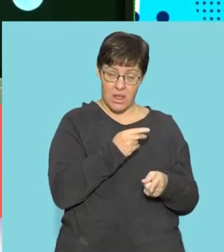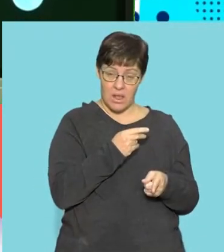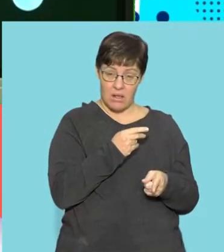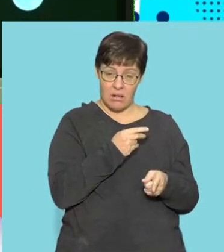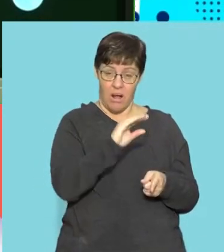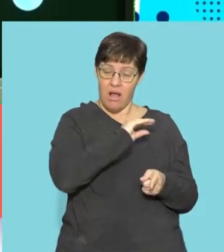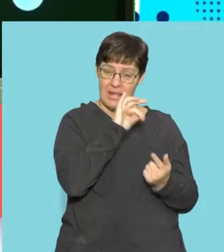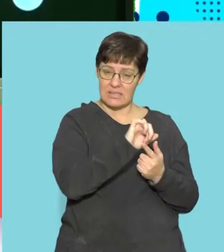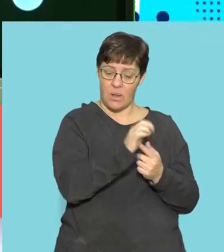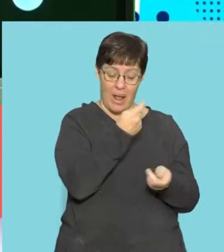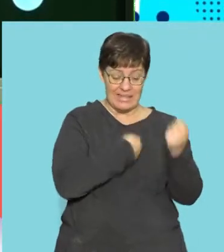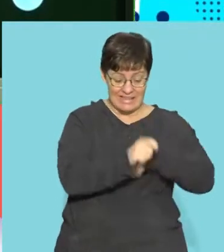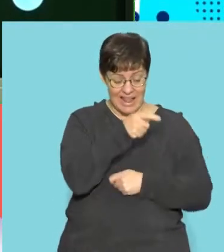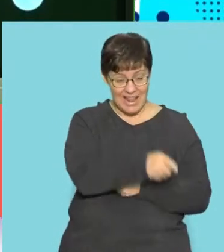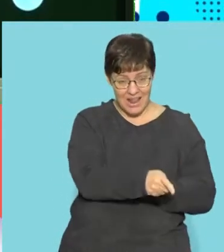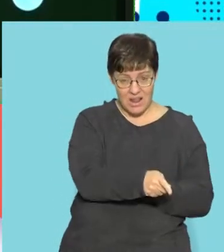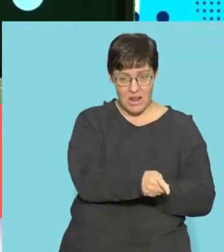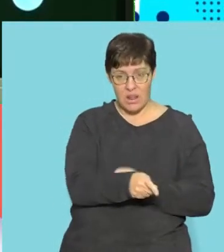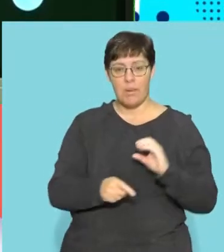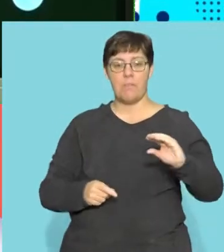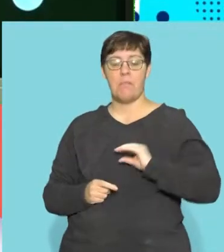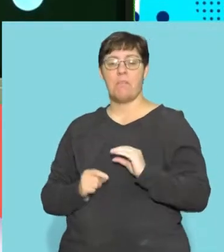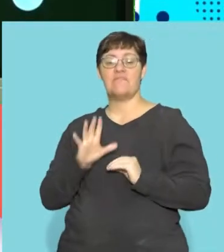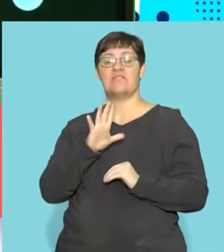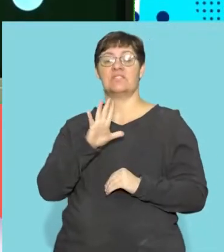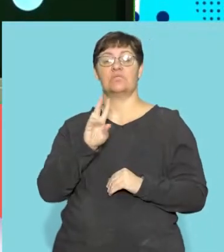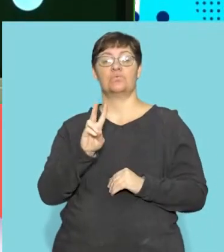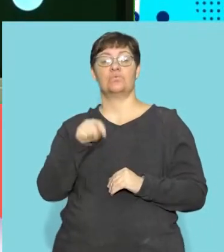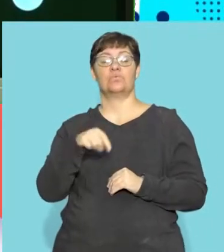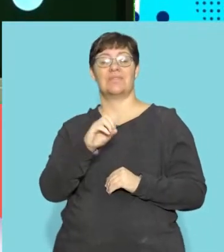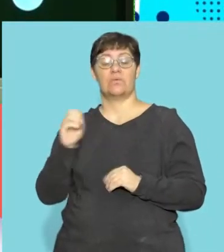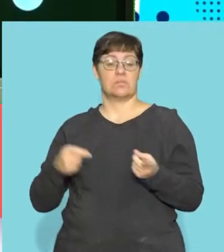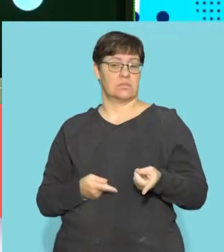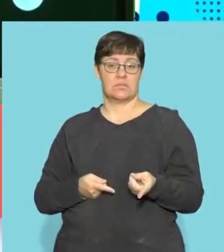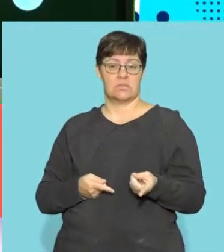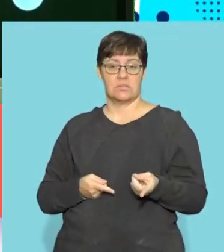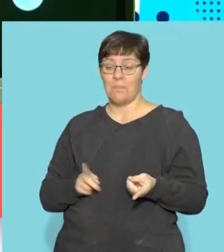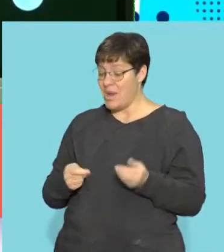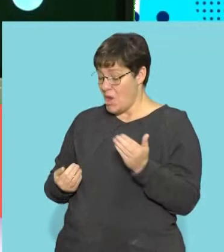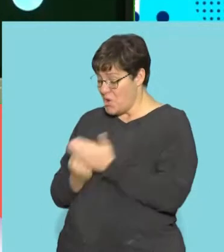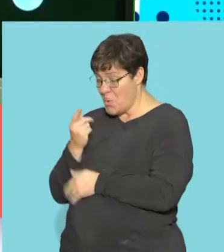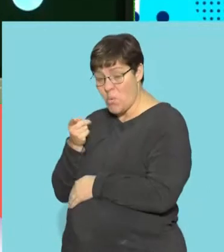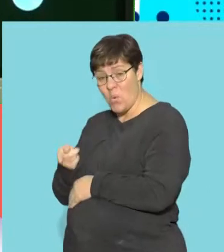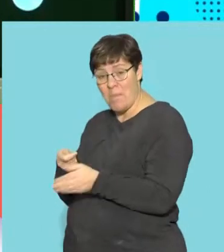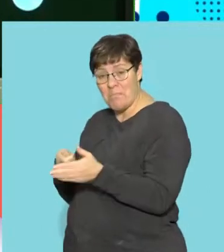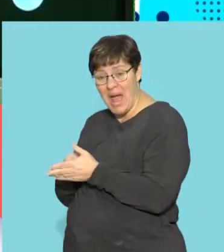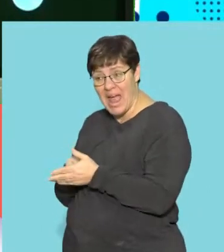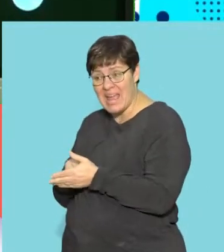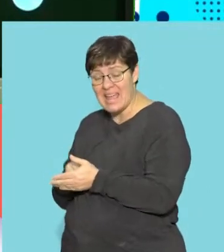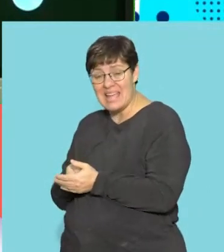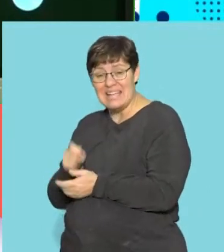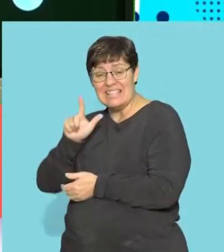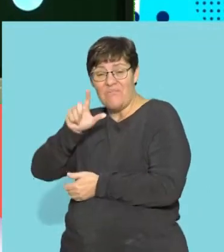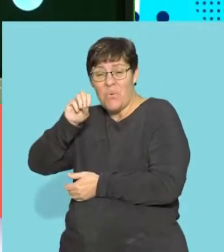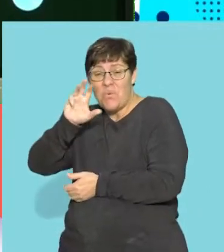need to replace this thing. When we sell this truck, we're going to get 52,000. These are decisions that are done